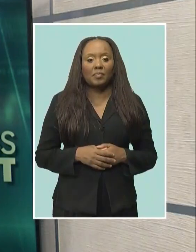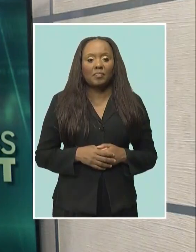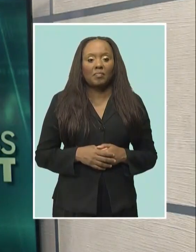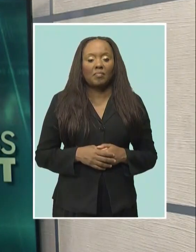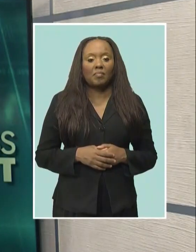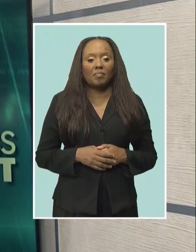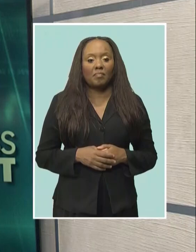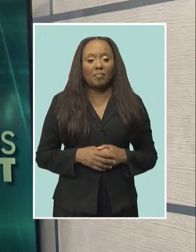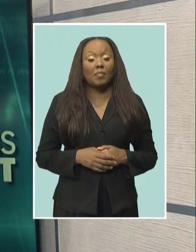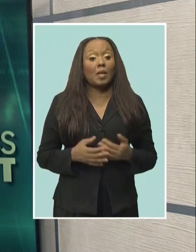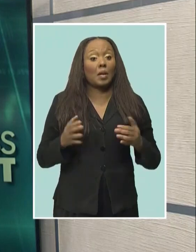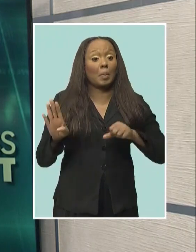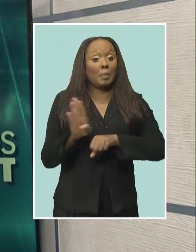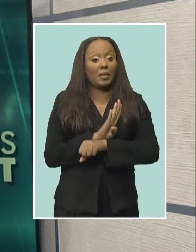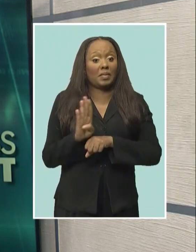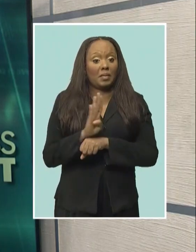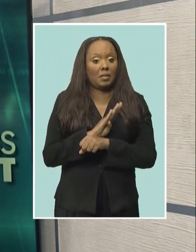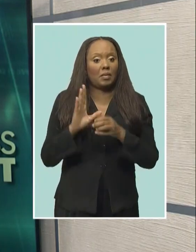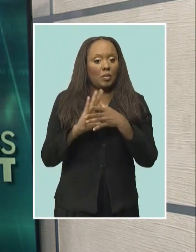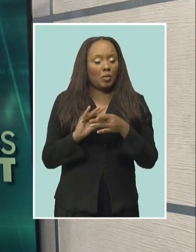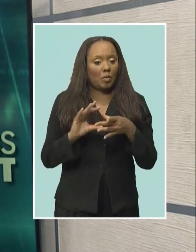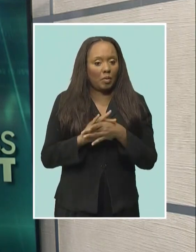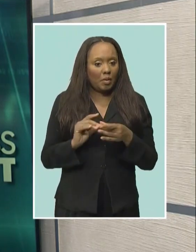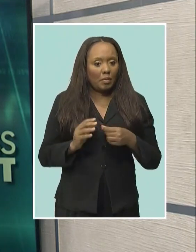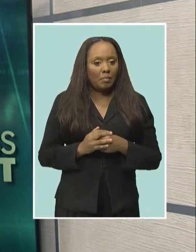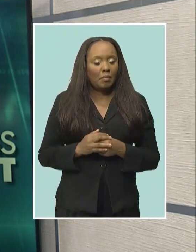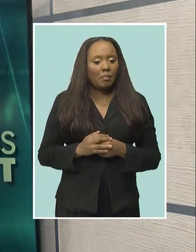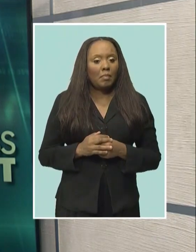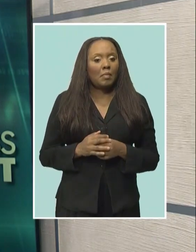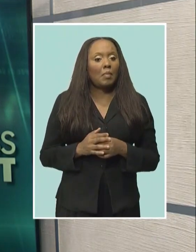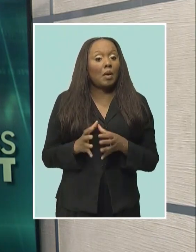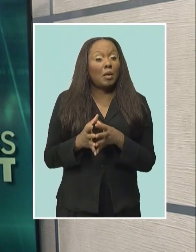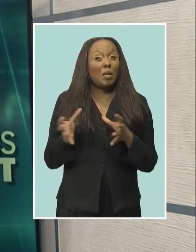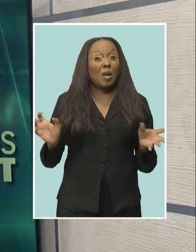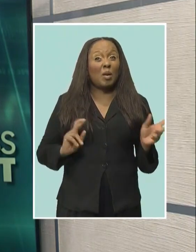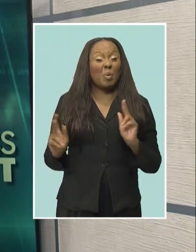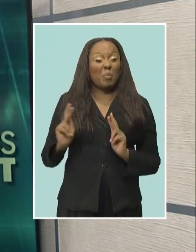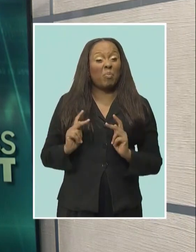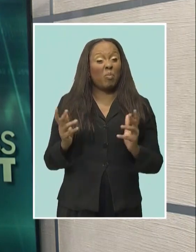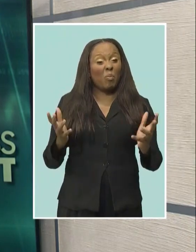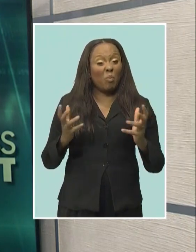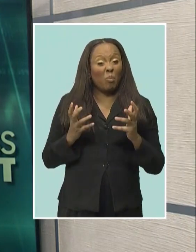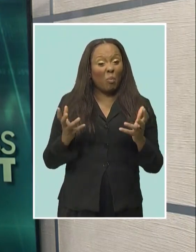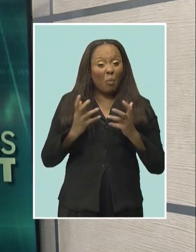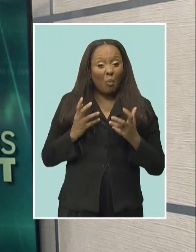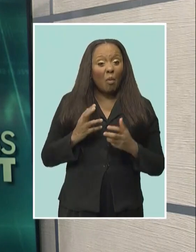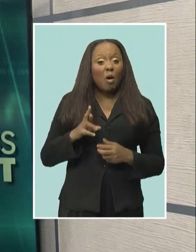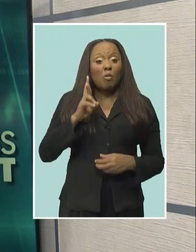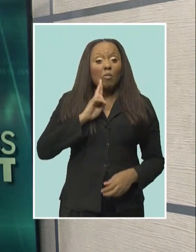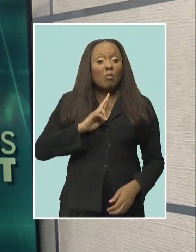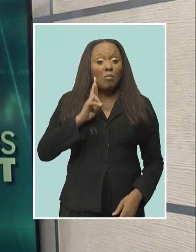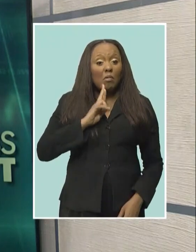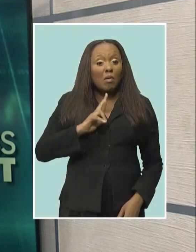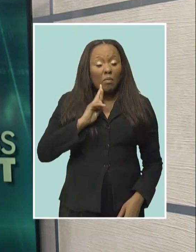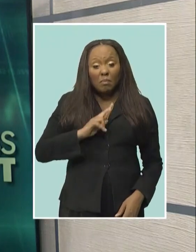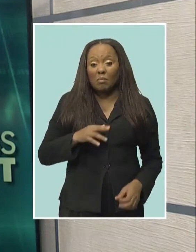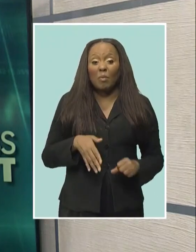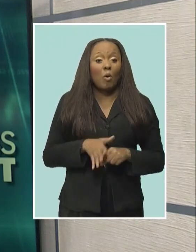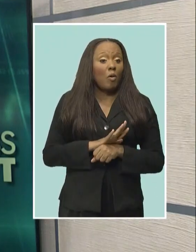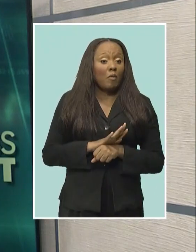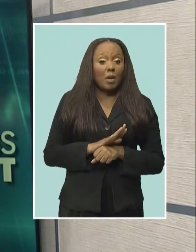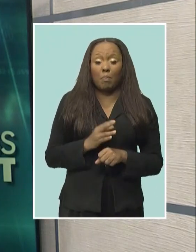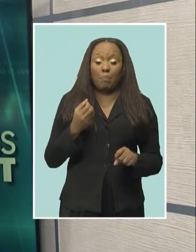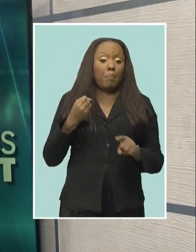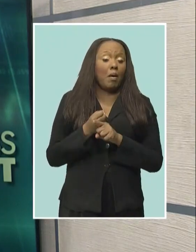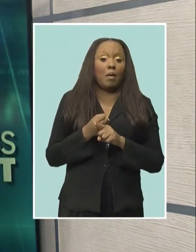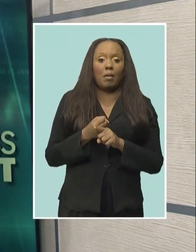Well, we can report in business tonight that there has been a resurgence in the demand for rum since the COVID-19 pandemic. The revelation came from